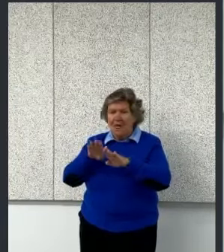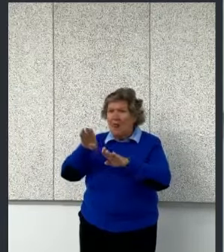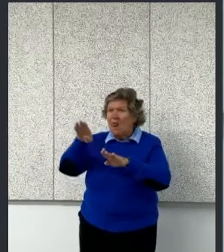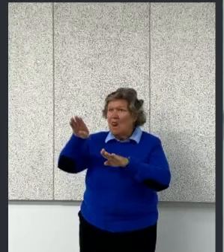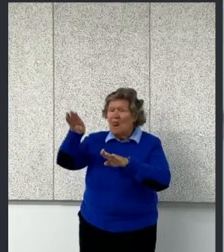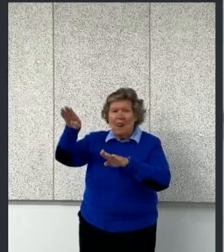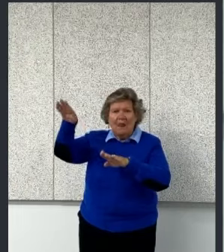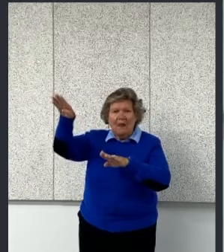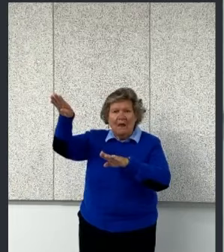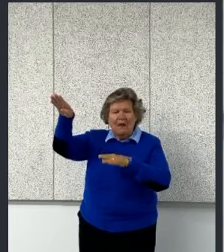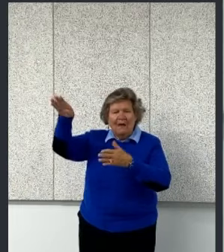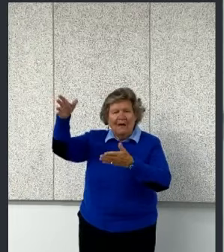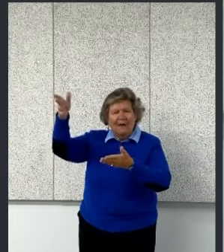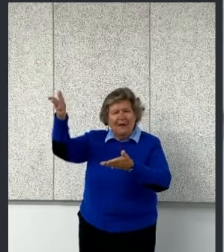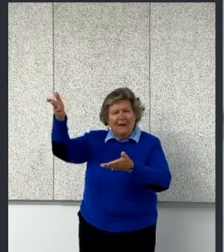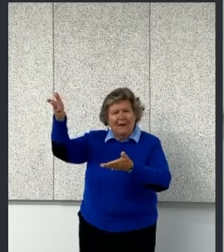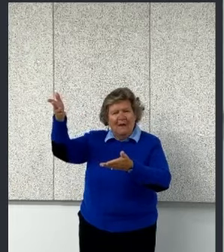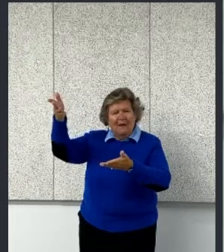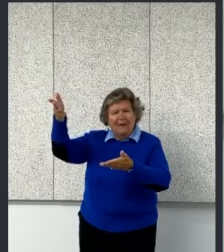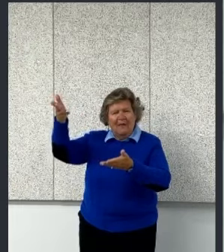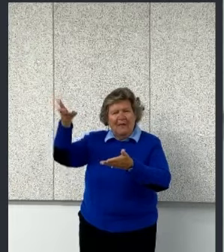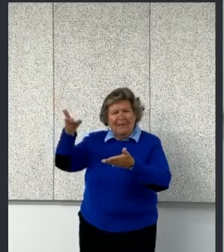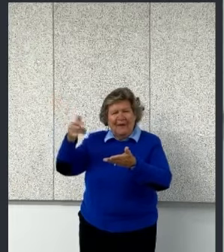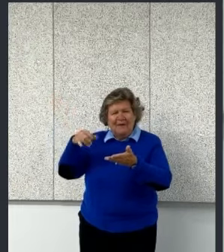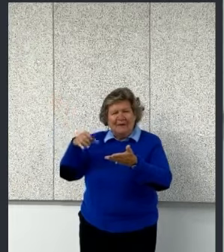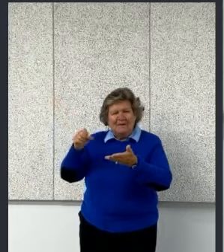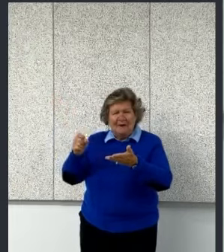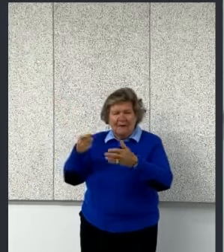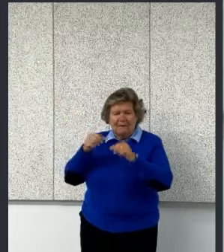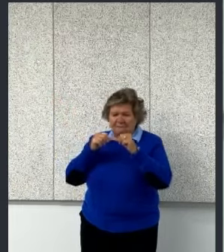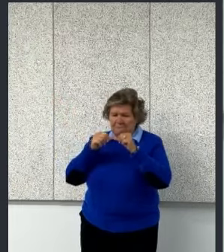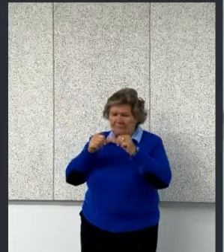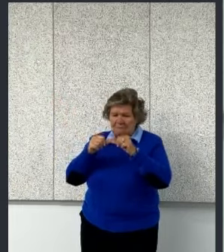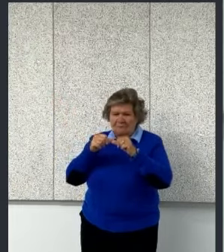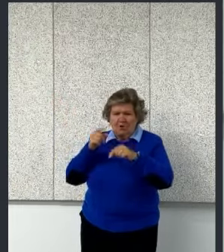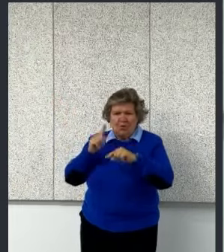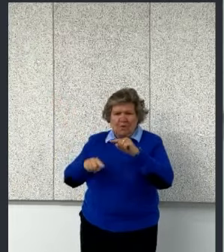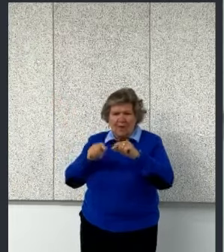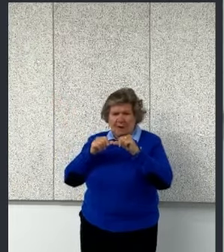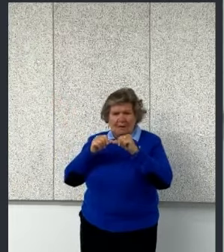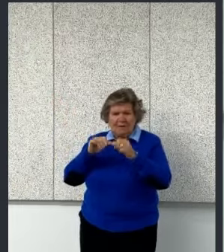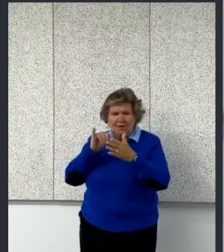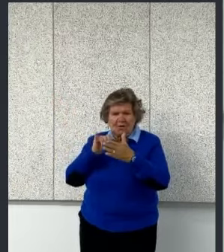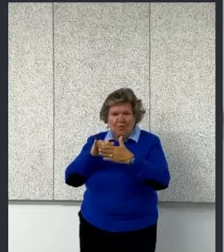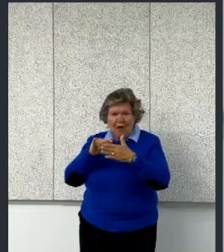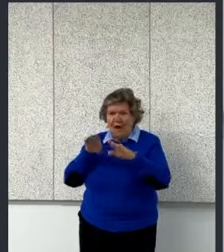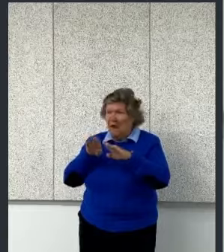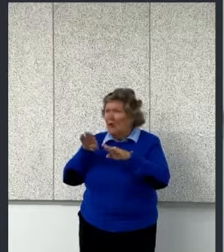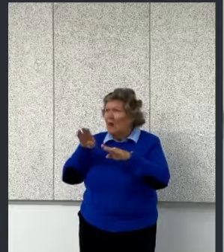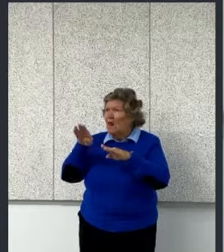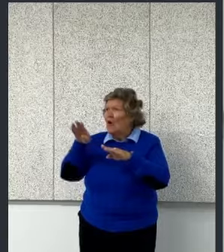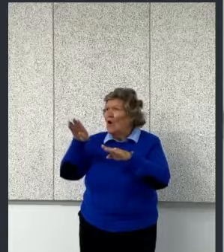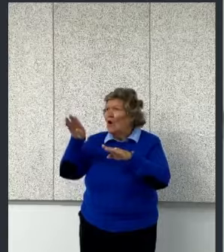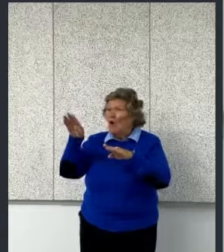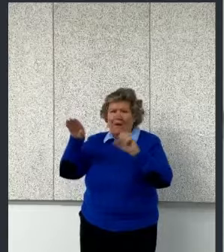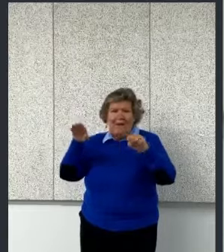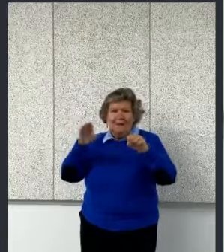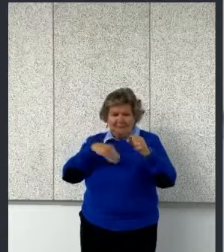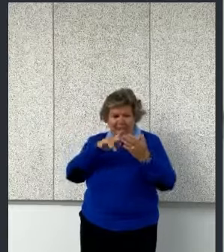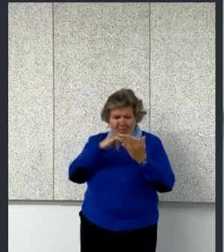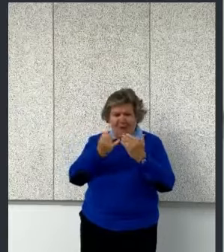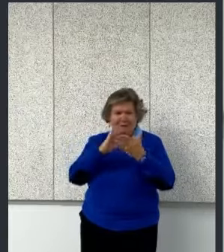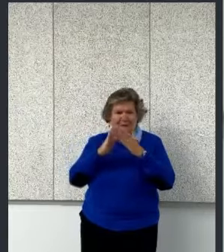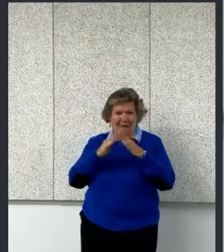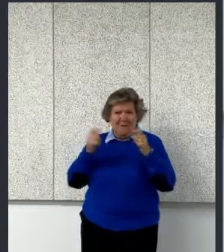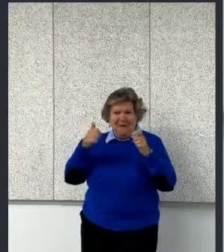and that there is like an unsustainability built into that sort of pull to sort of be like, oh yes, my budget gets bigger every